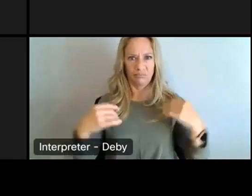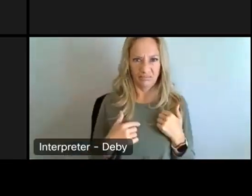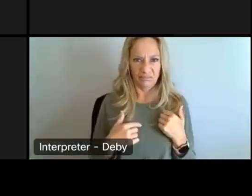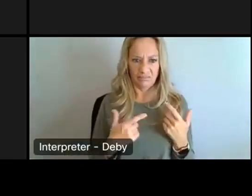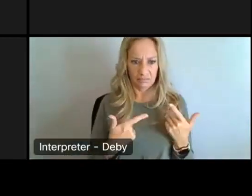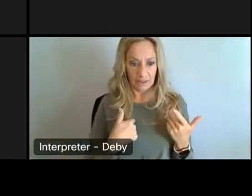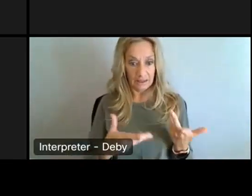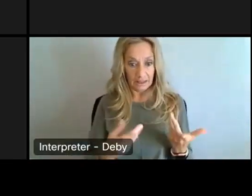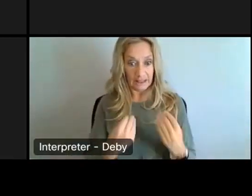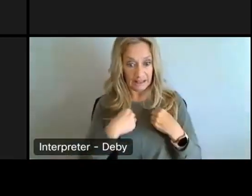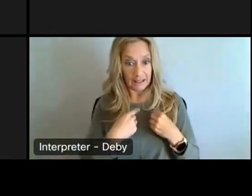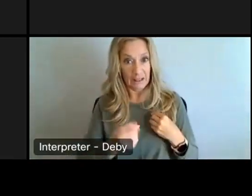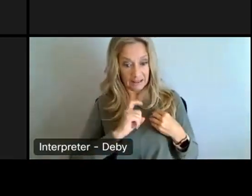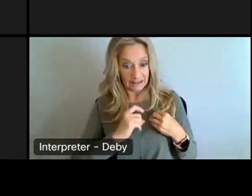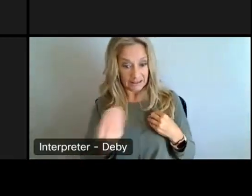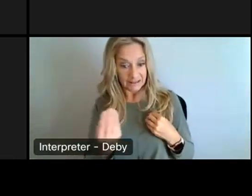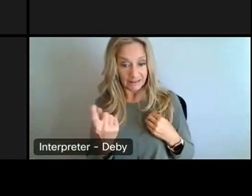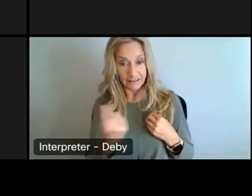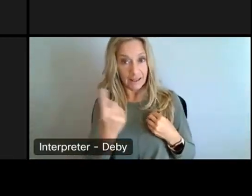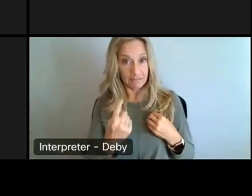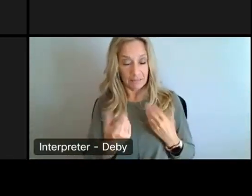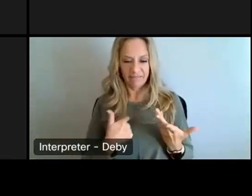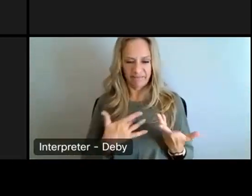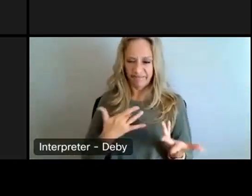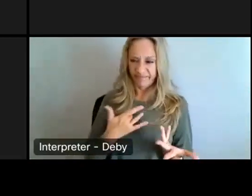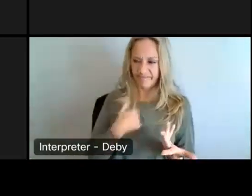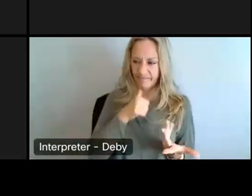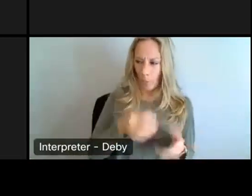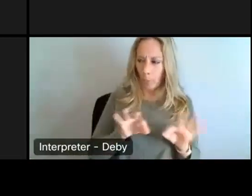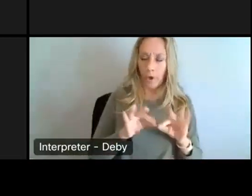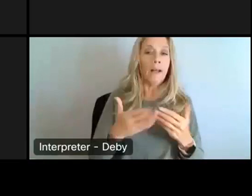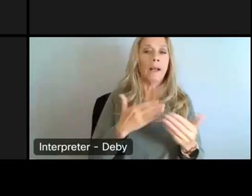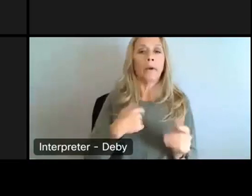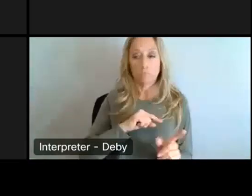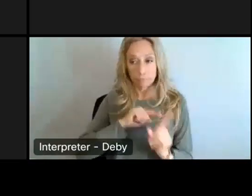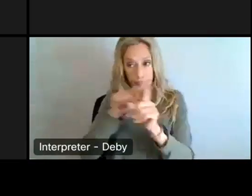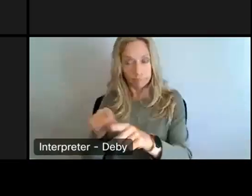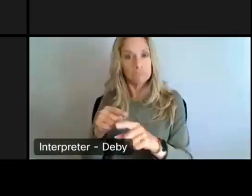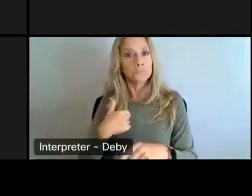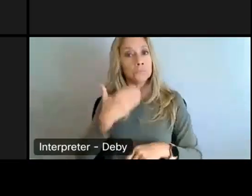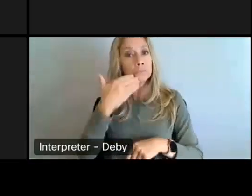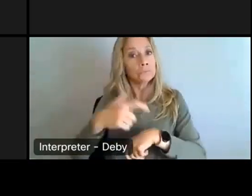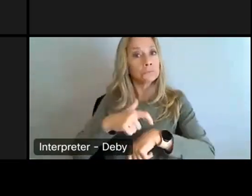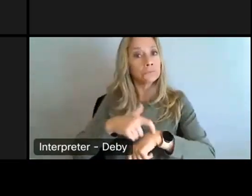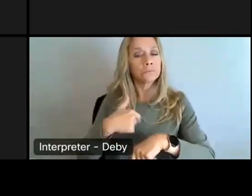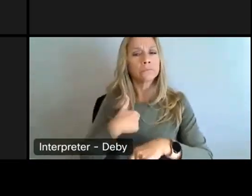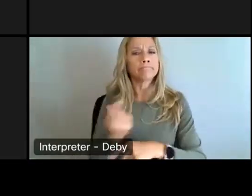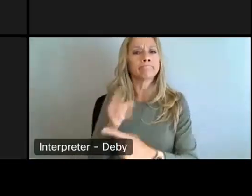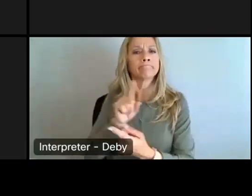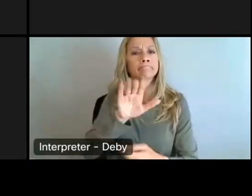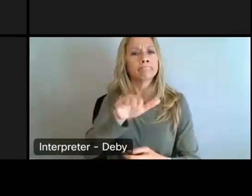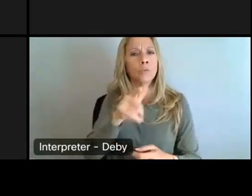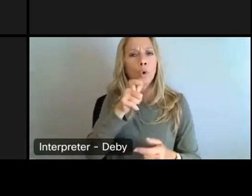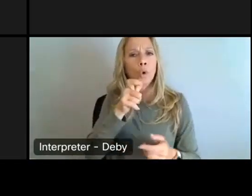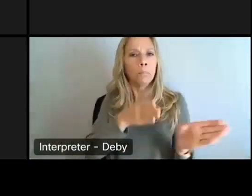earned. But I went. I had a good time. And I went to the organizer and I said, look, I would love to come